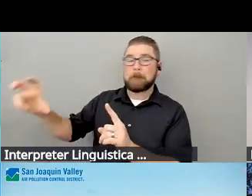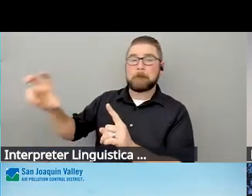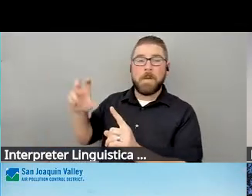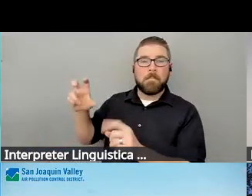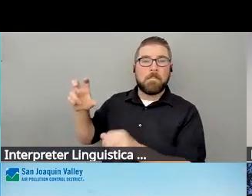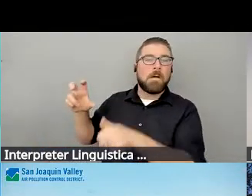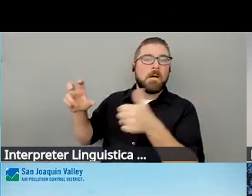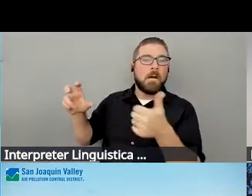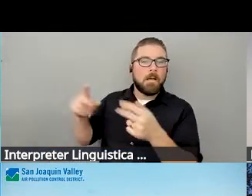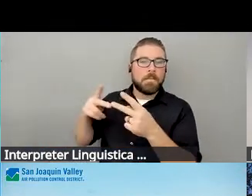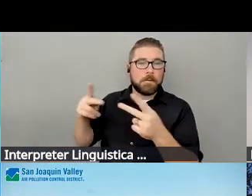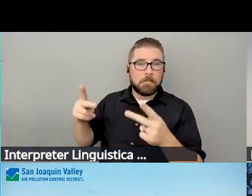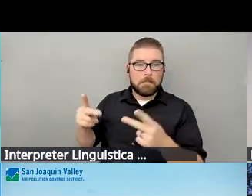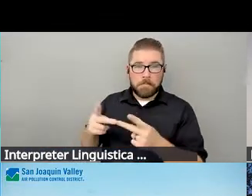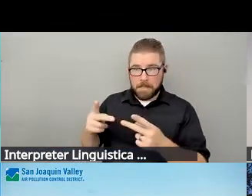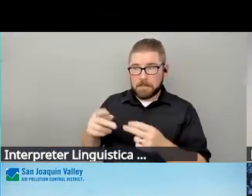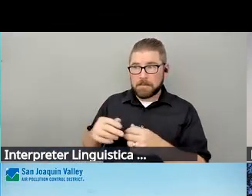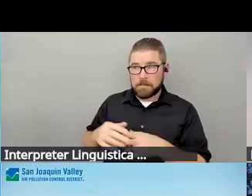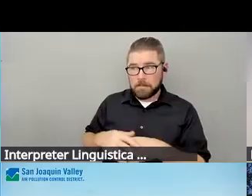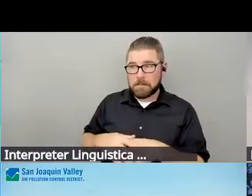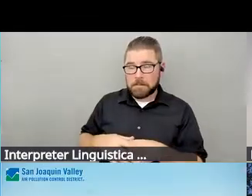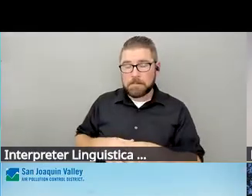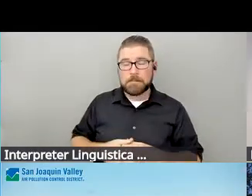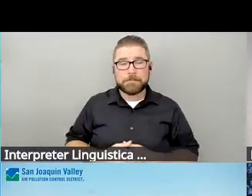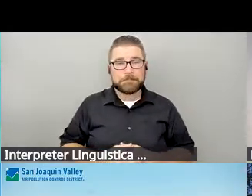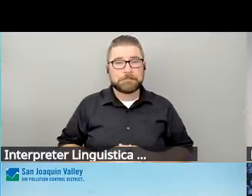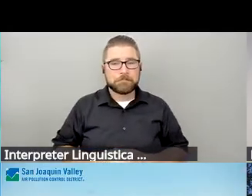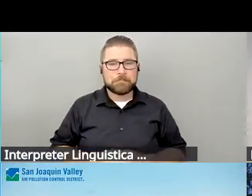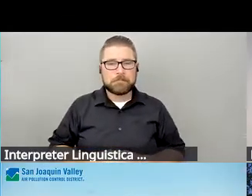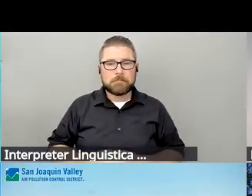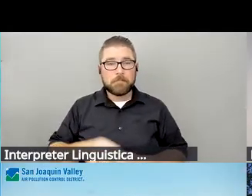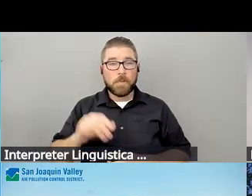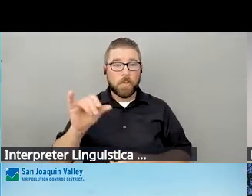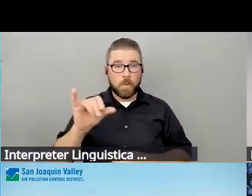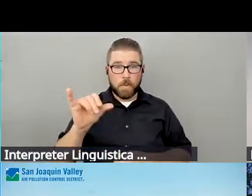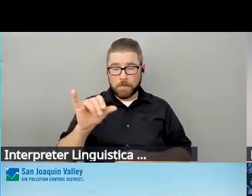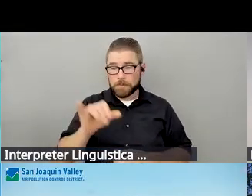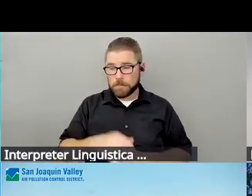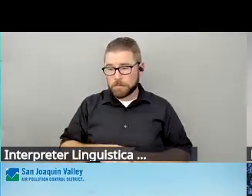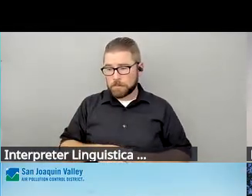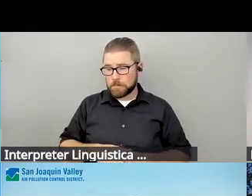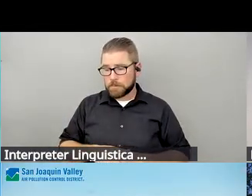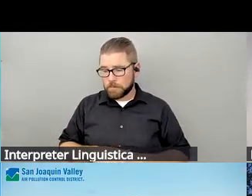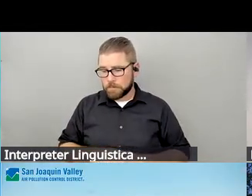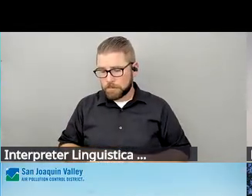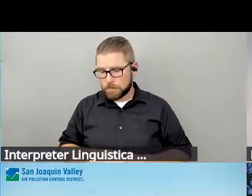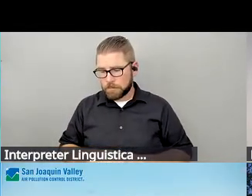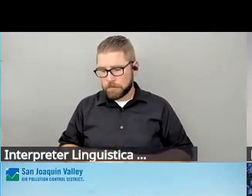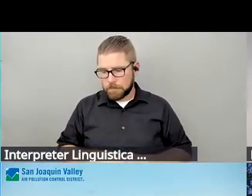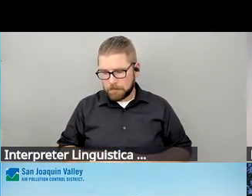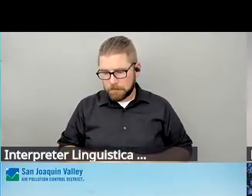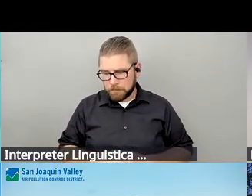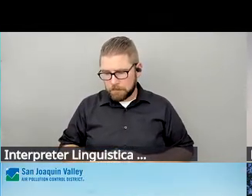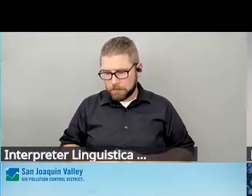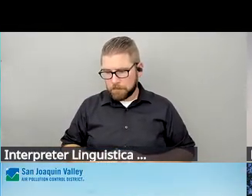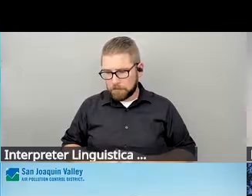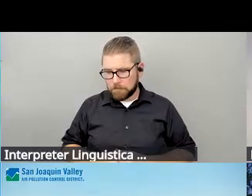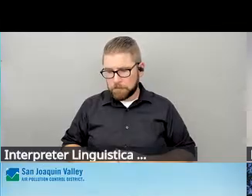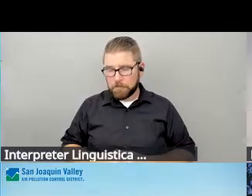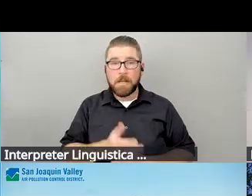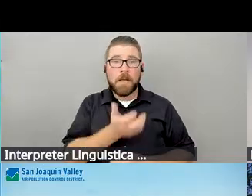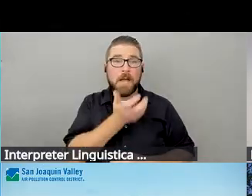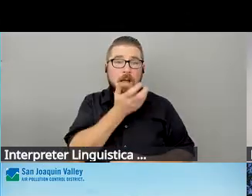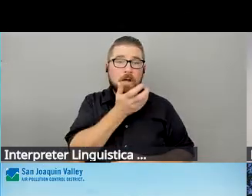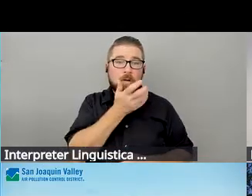disagree wholeheartedly, on really the impact that lawnmowers